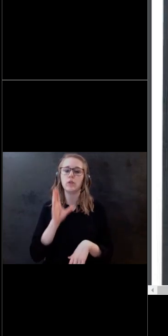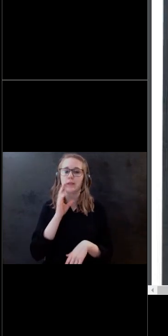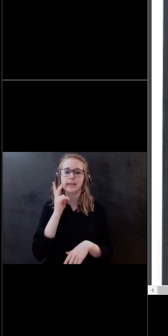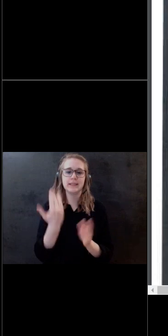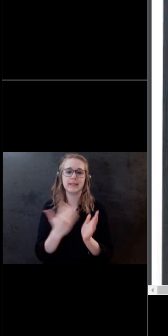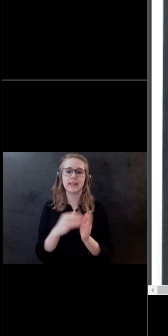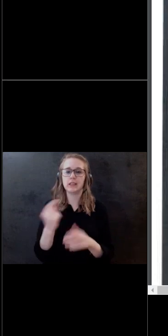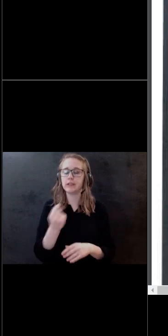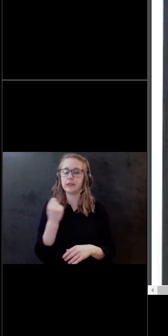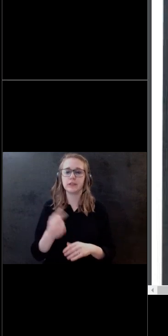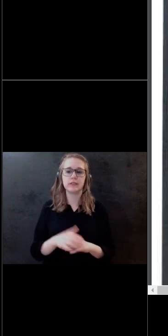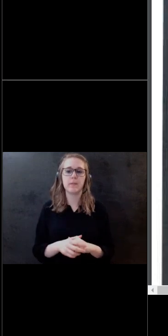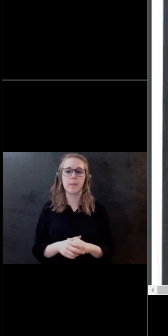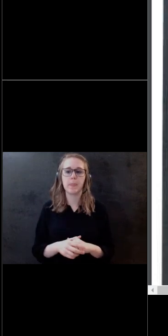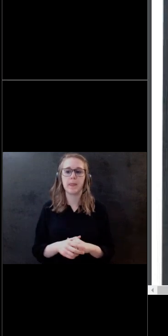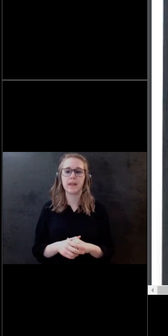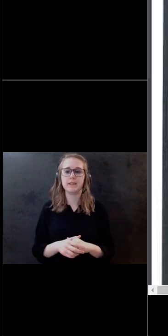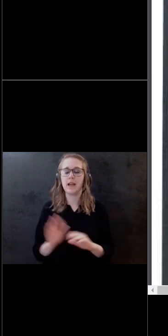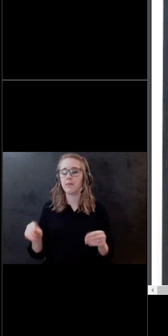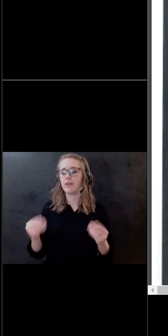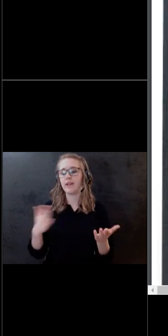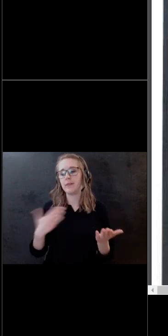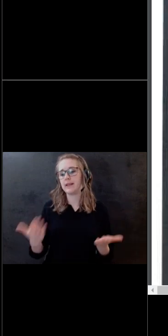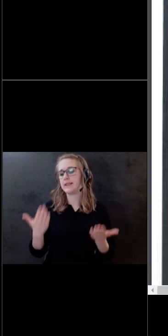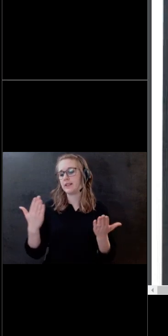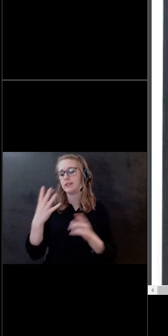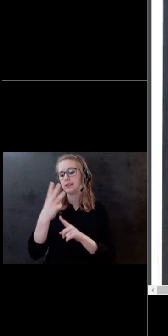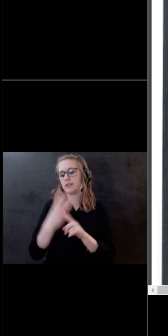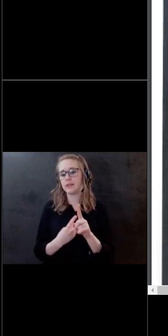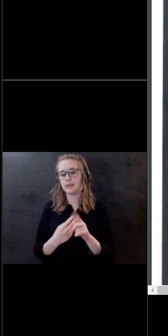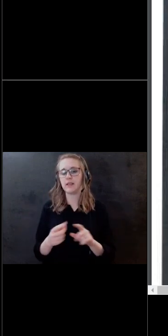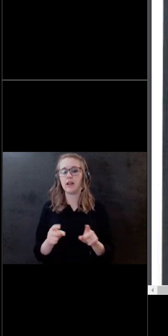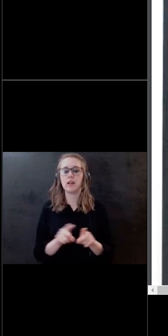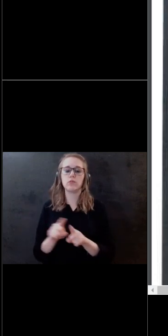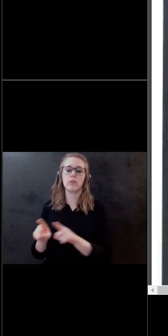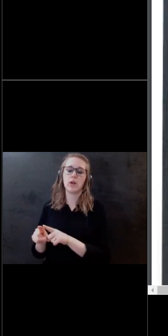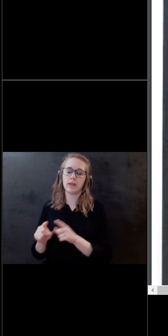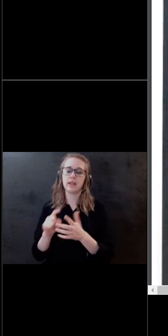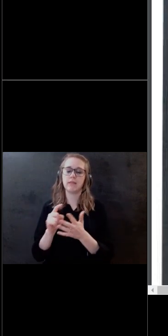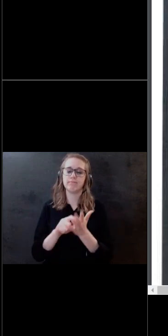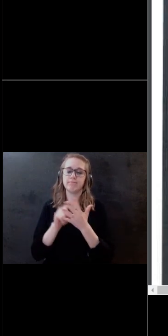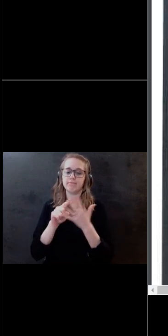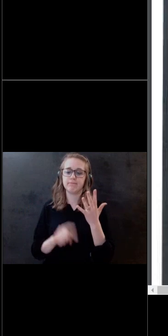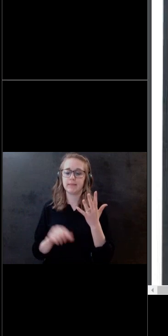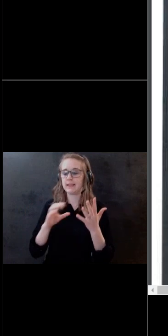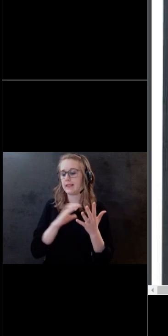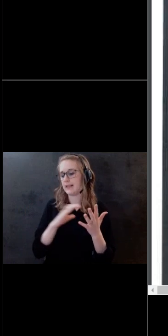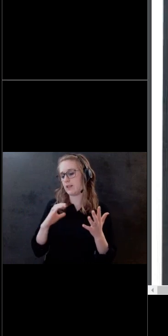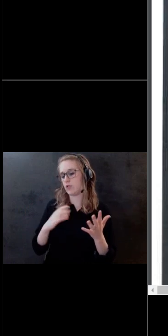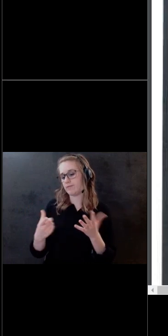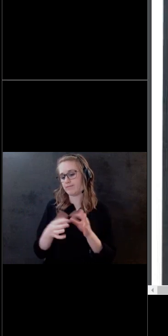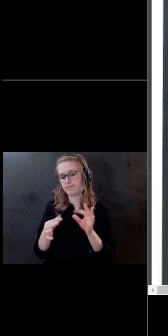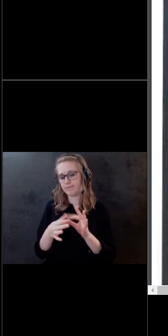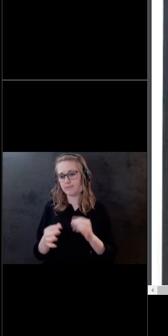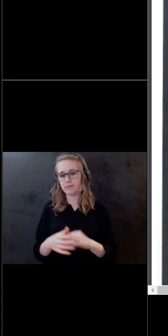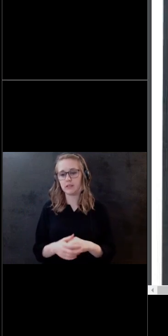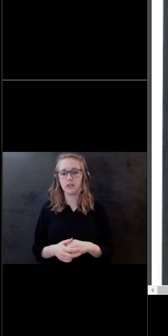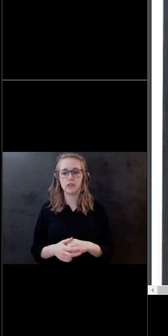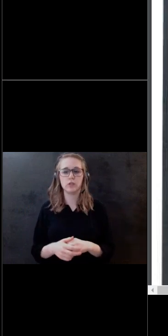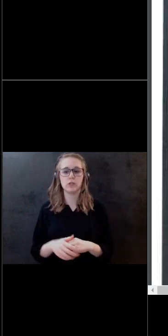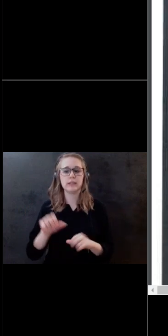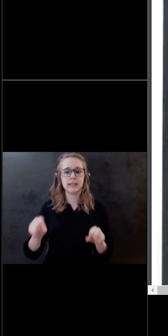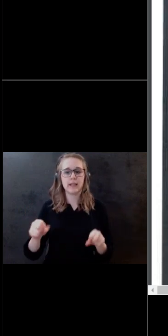Tuesday. I've given you my suggestion of 6 months, along with those conditions that council have said. So this way we can